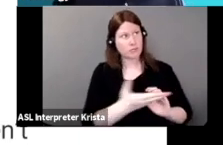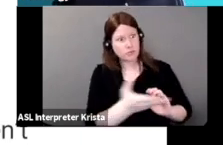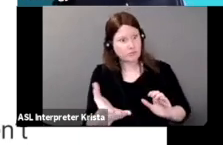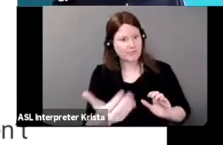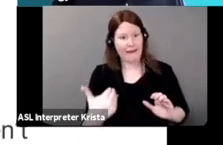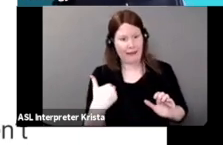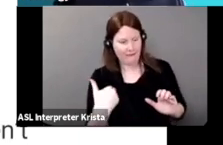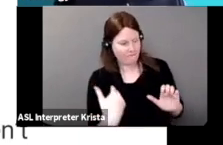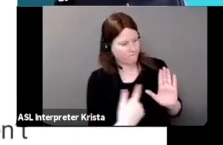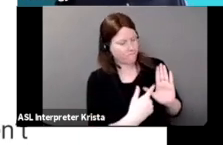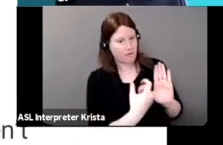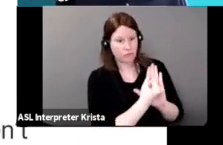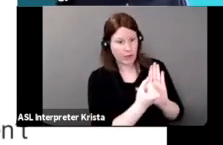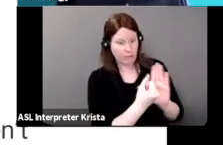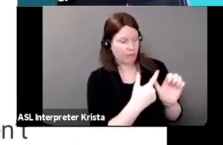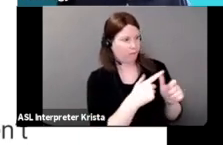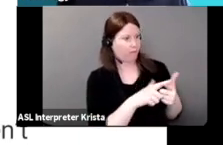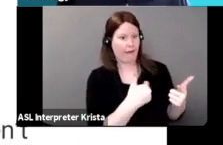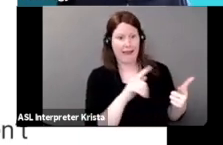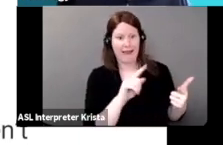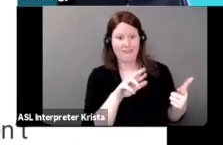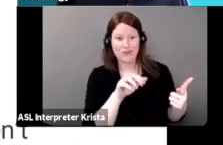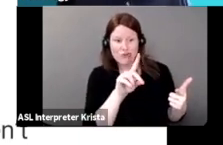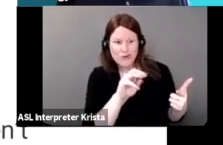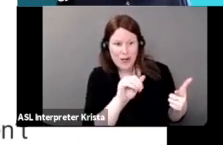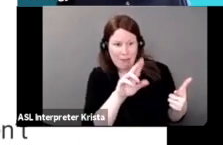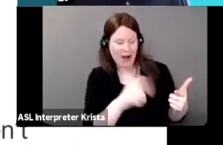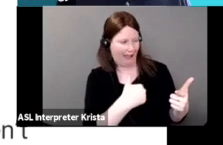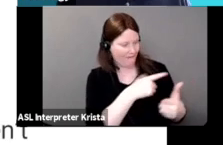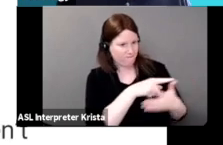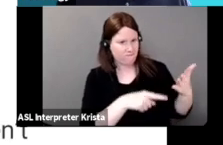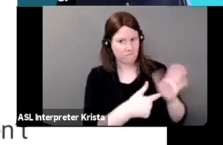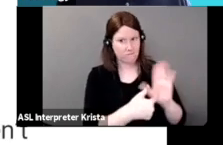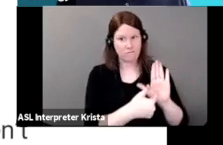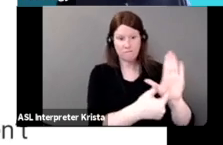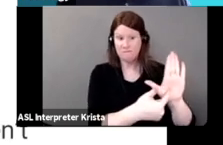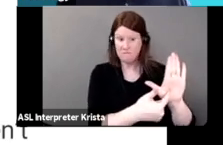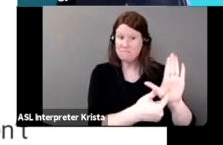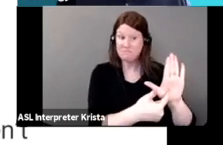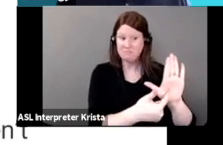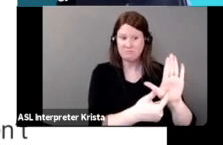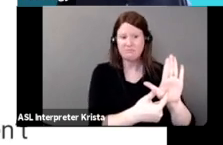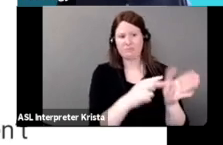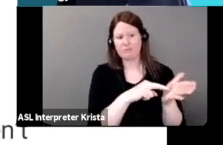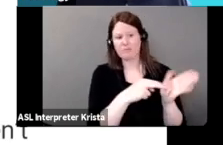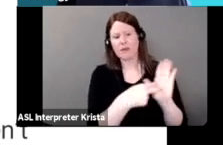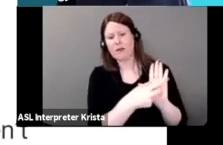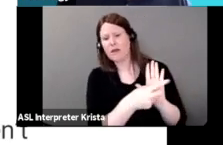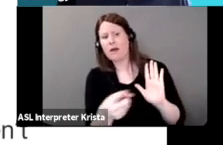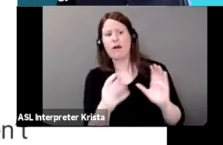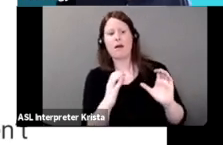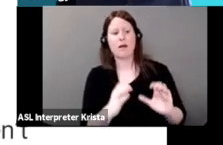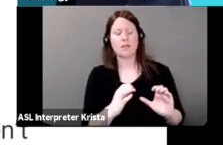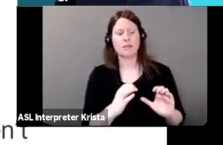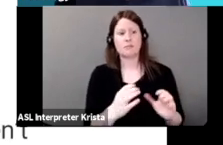your leadership in that particular area of industry, and perhaps gives some customers a sense